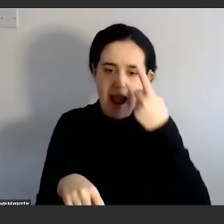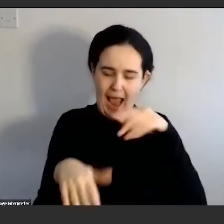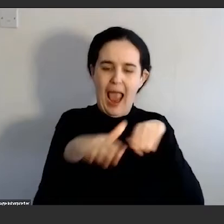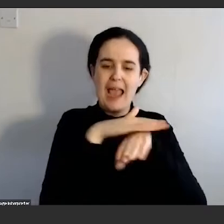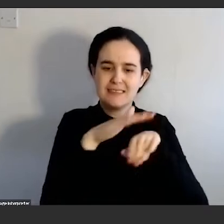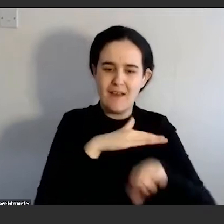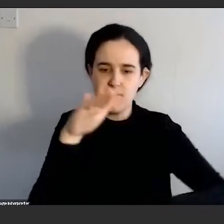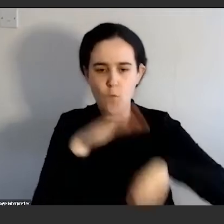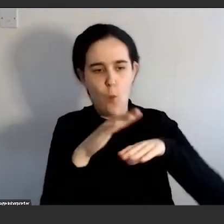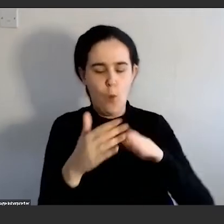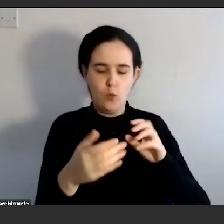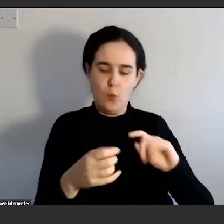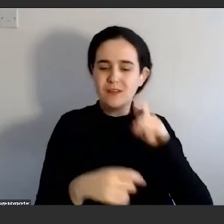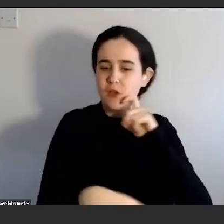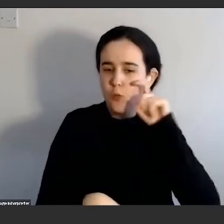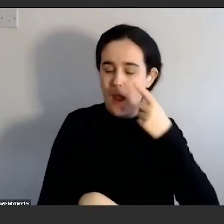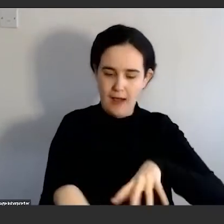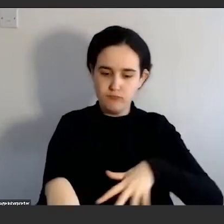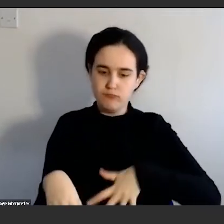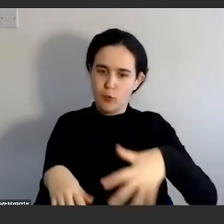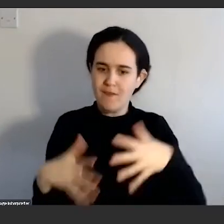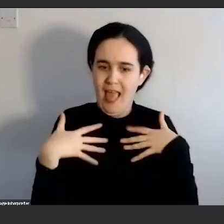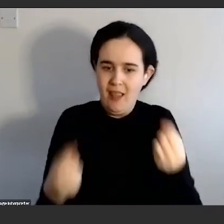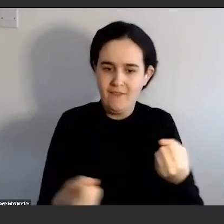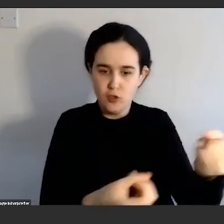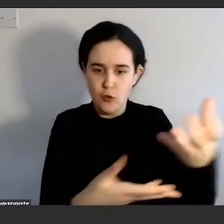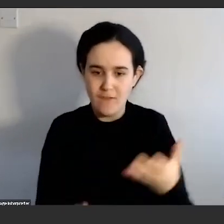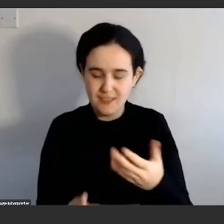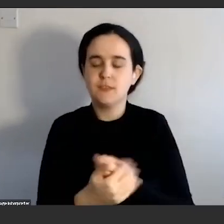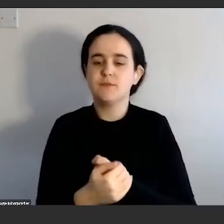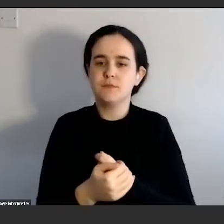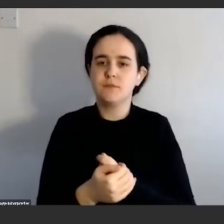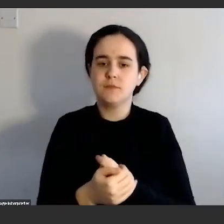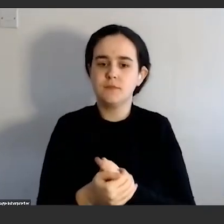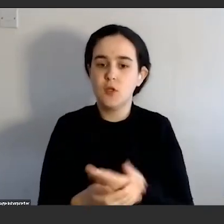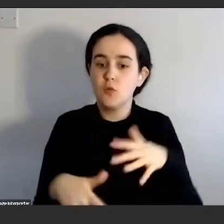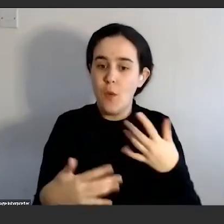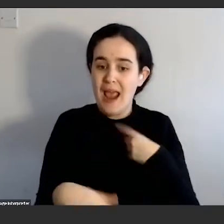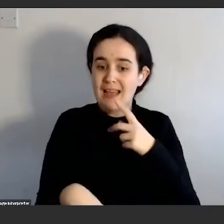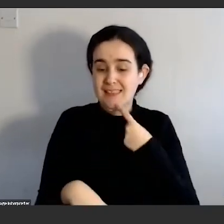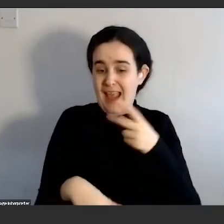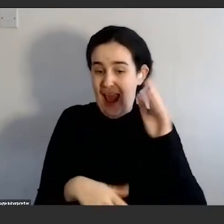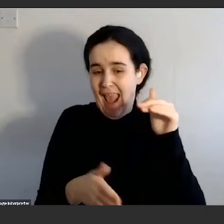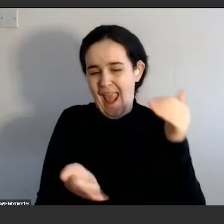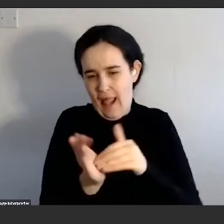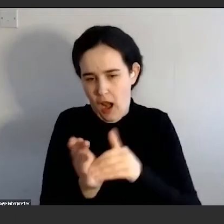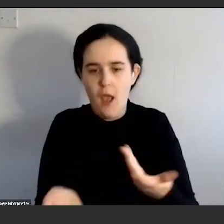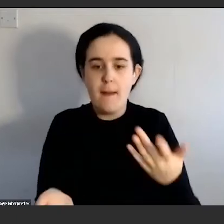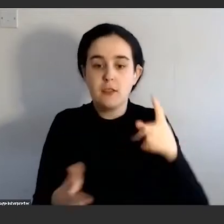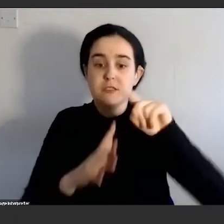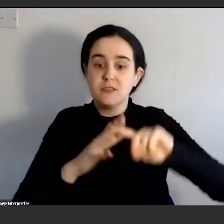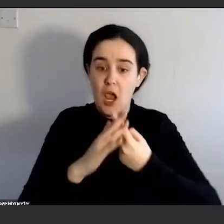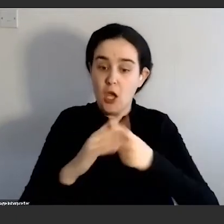like? A young woman in Ecuador just told us in UNFPA that so many people in her community seem surprised